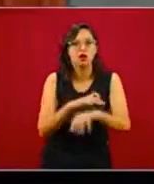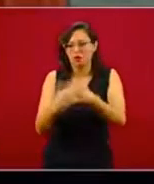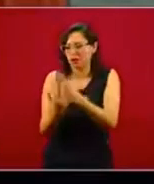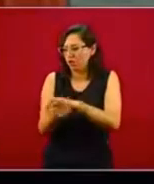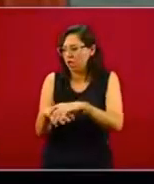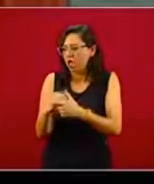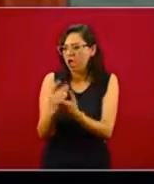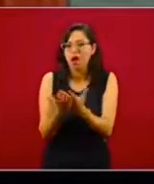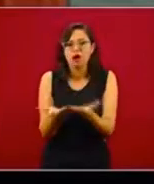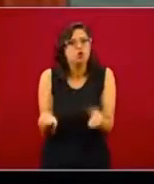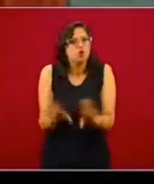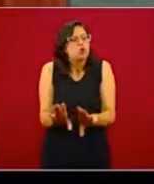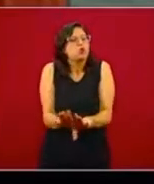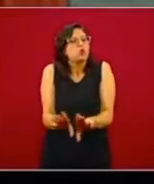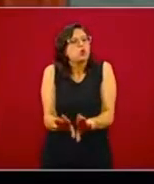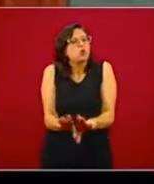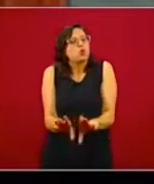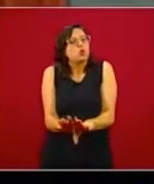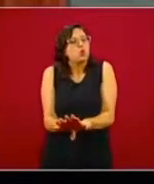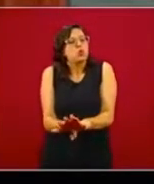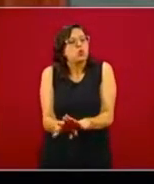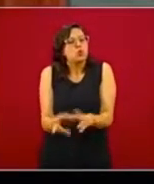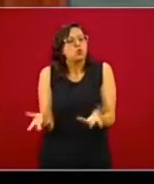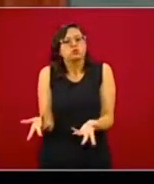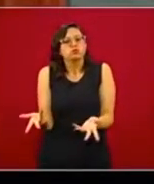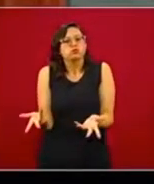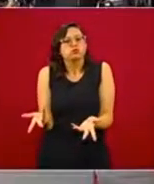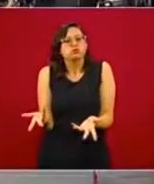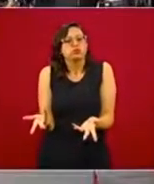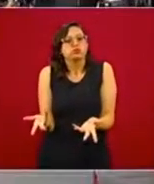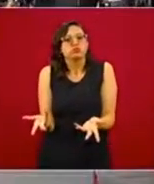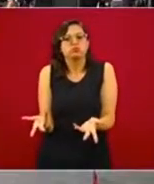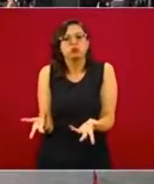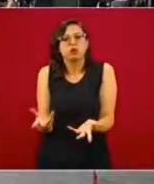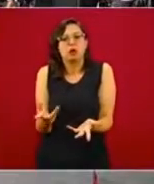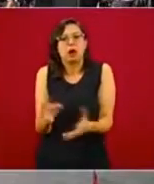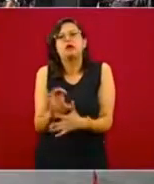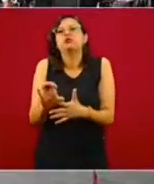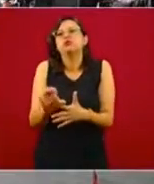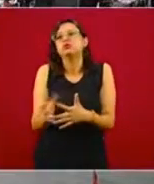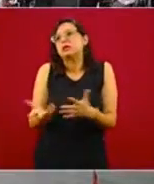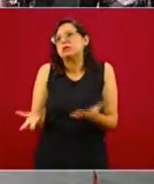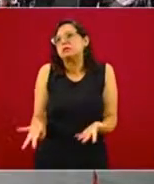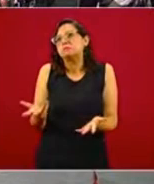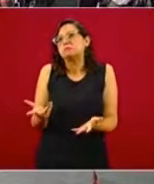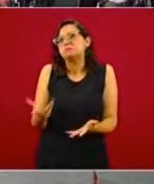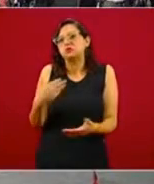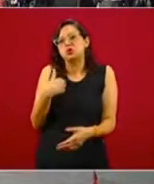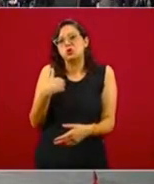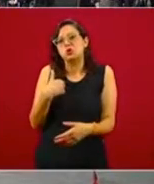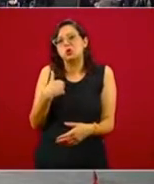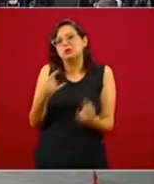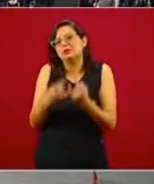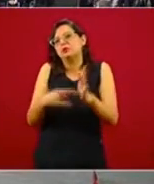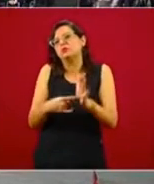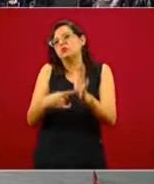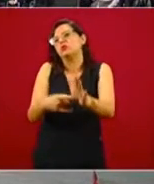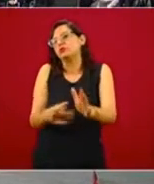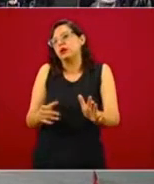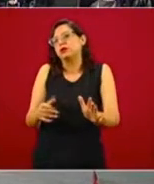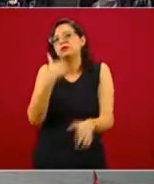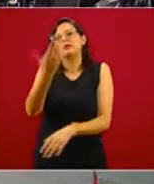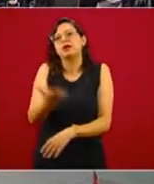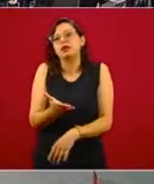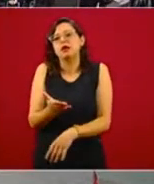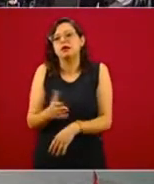water, they won't be able to wash their hands as students. So that's